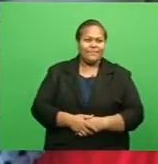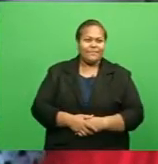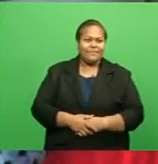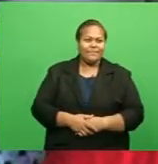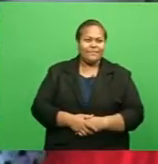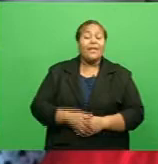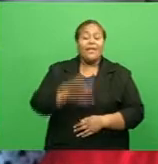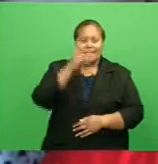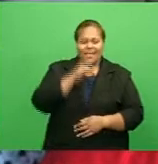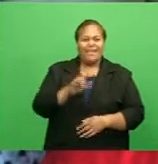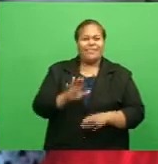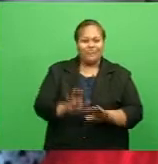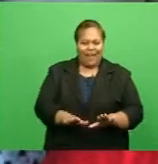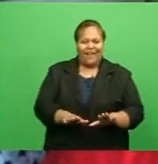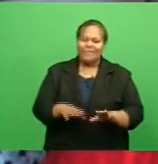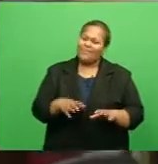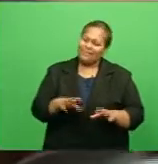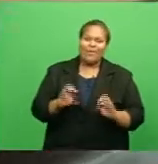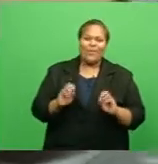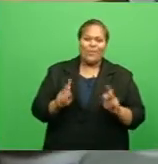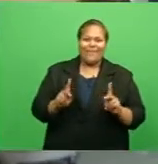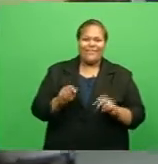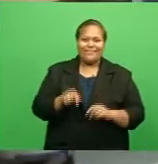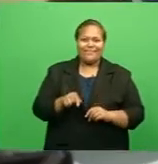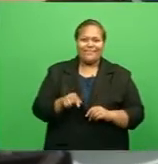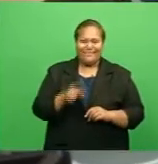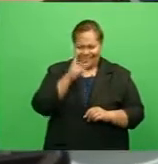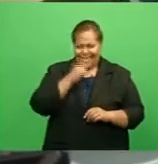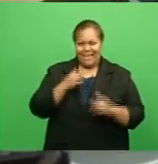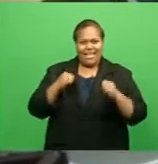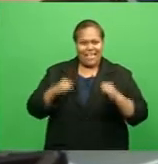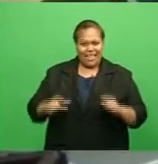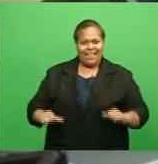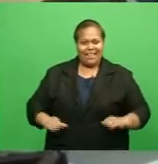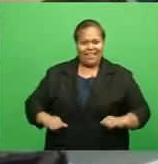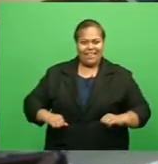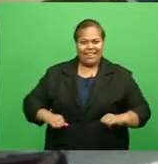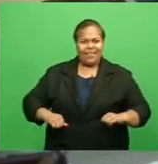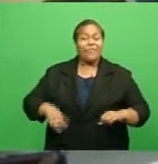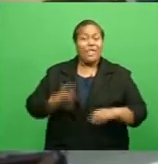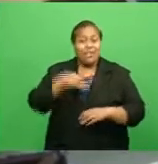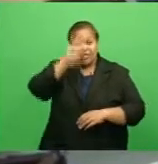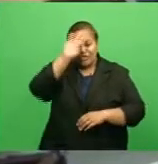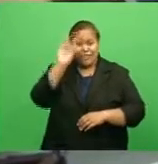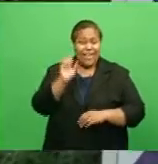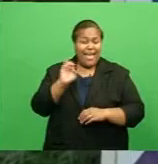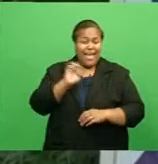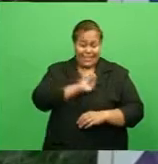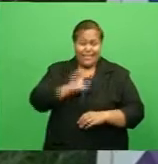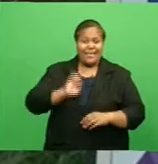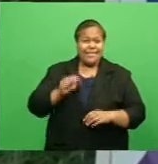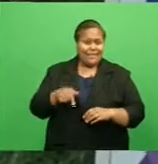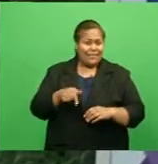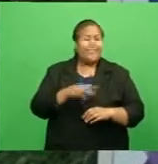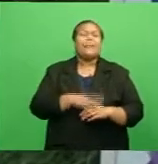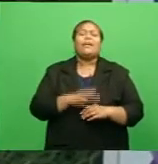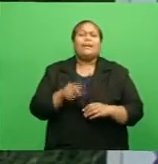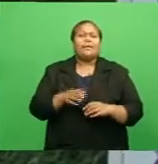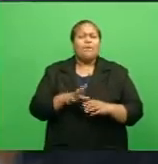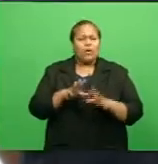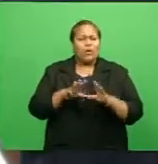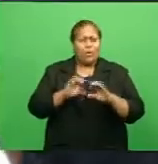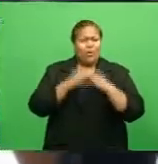of their survival is higher. Fiji Cancer Society Chief Executive Belinda Chen says parents should try and be